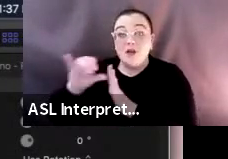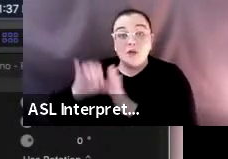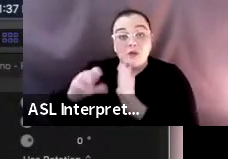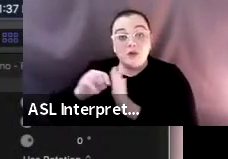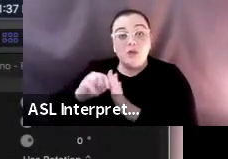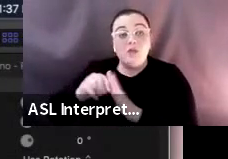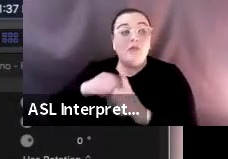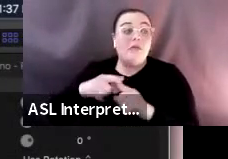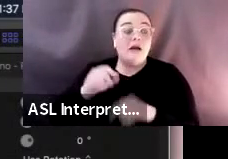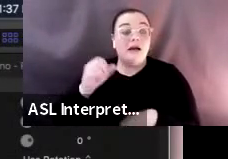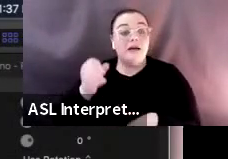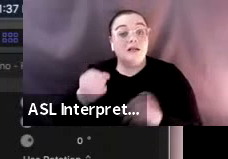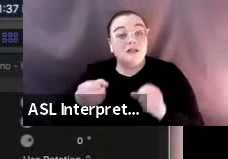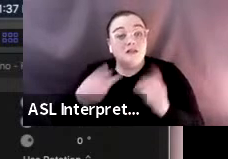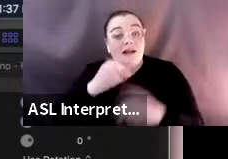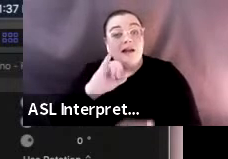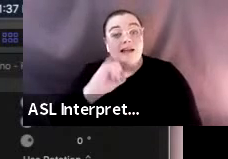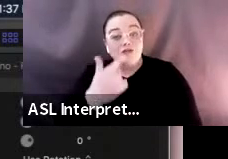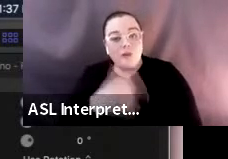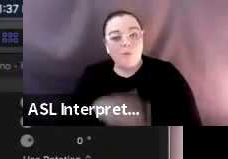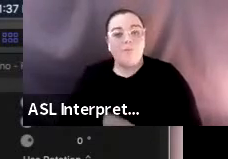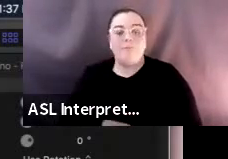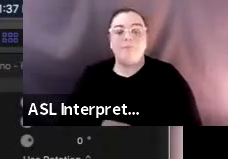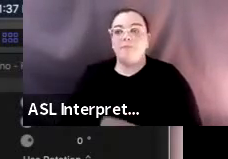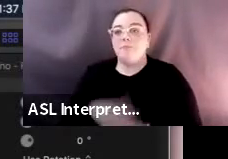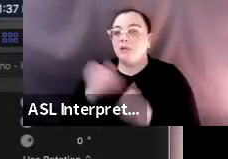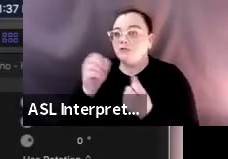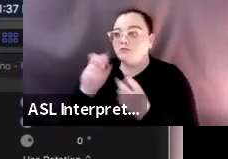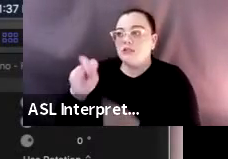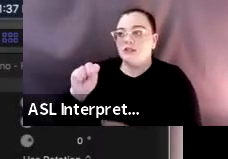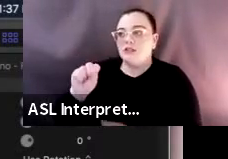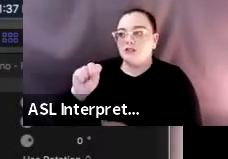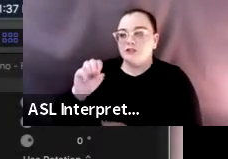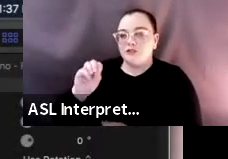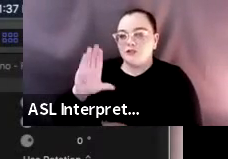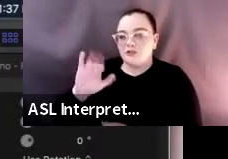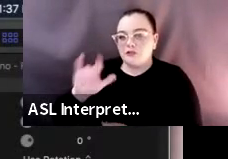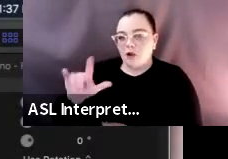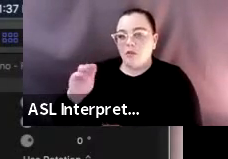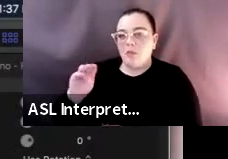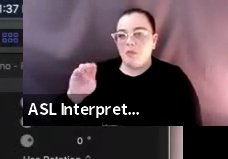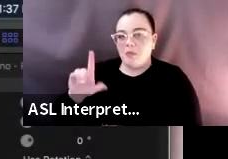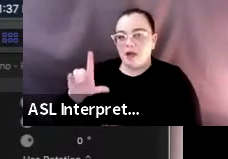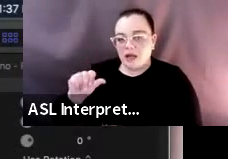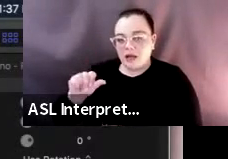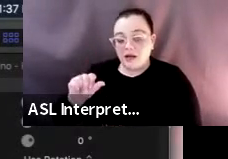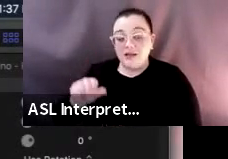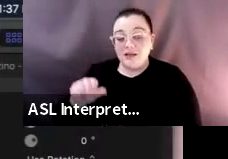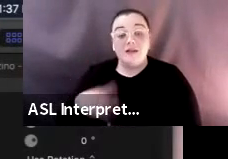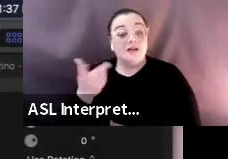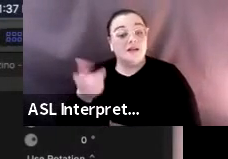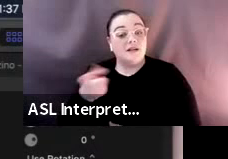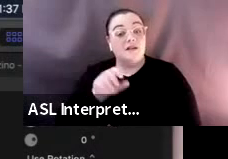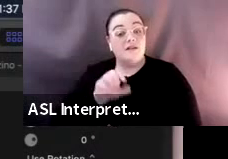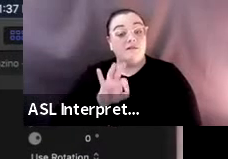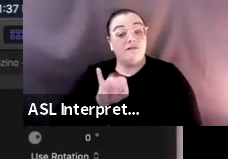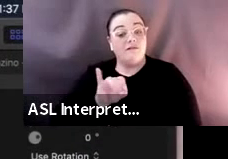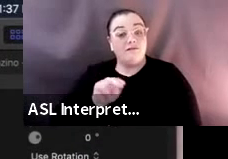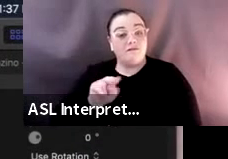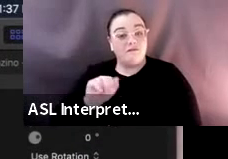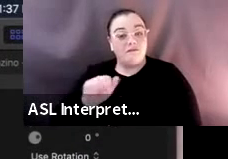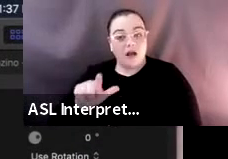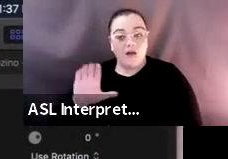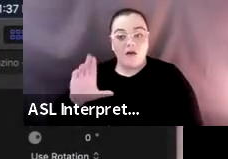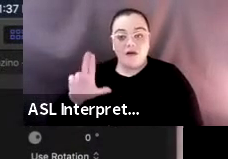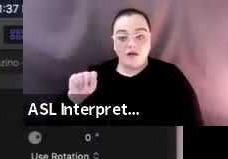on your Instagram or your social media platform. So Final Cut makes it pretty easy for you